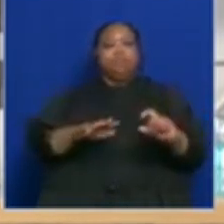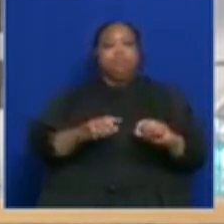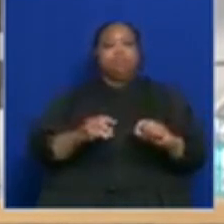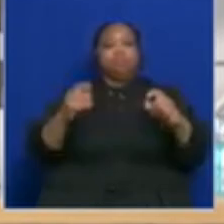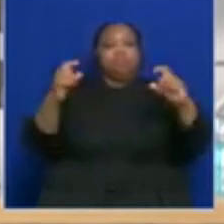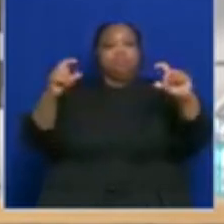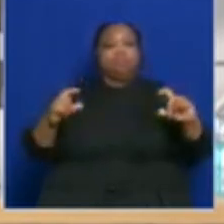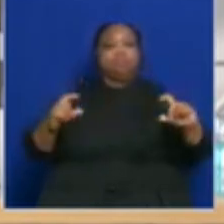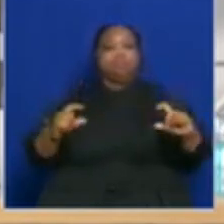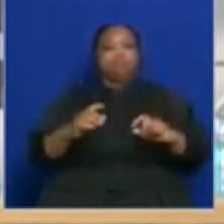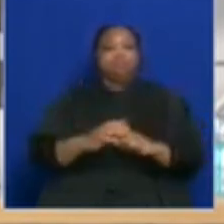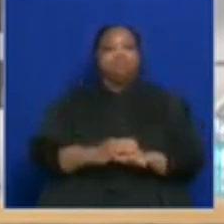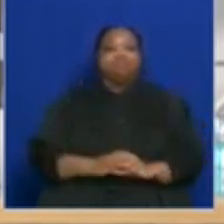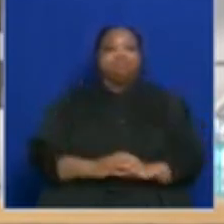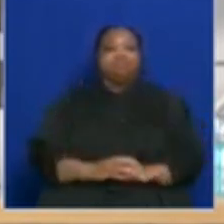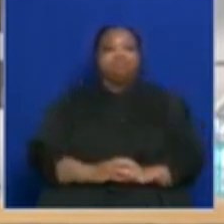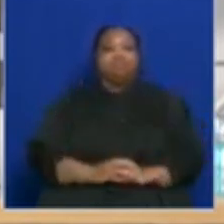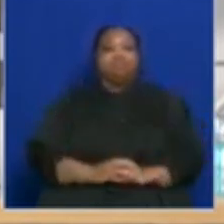The